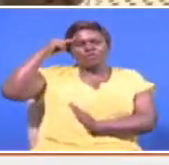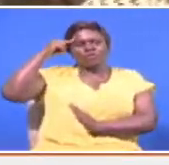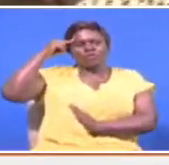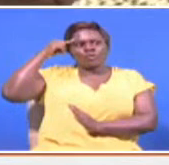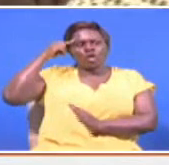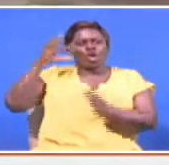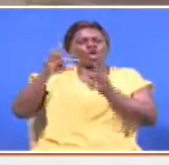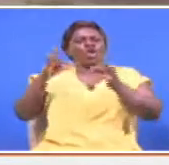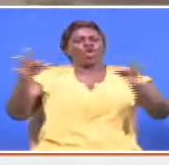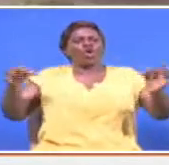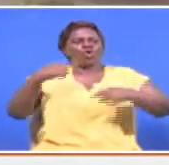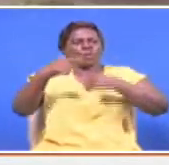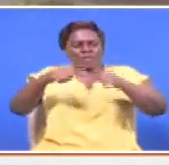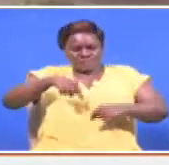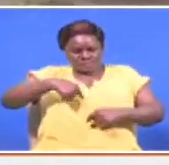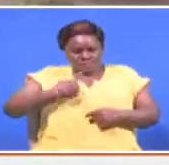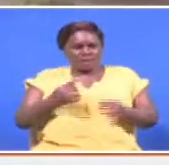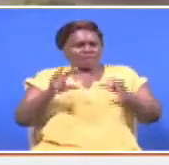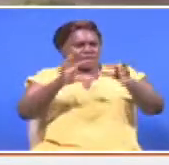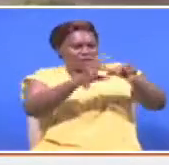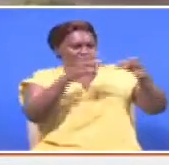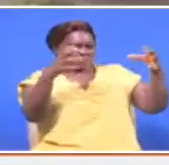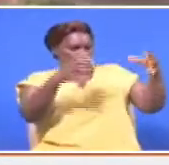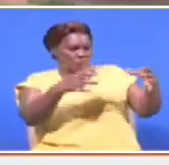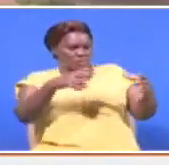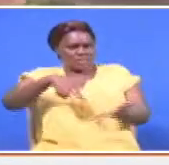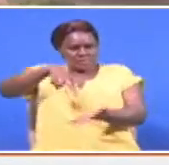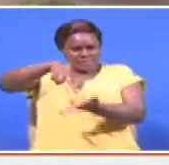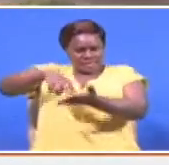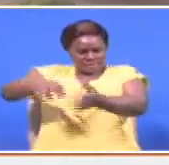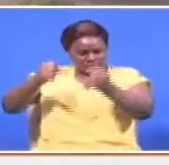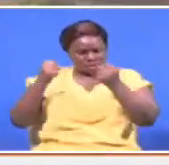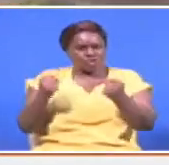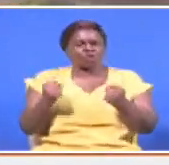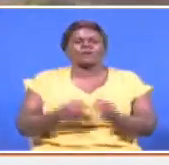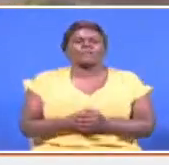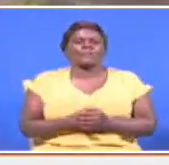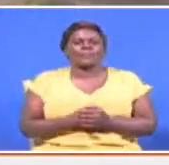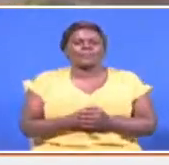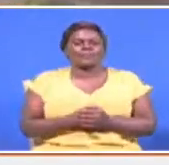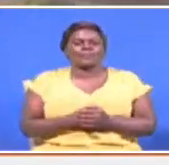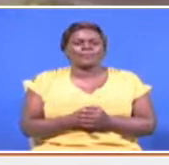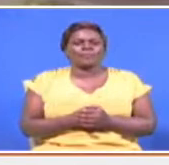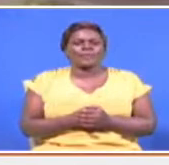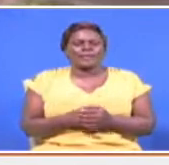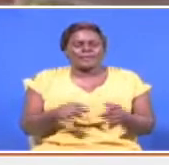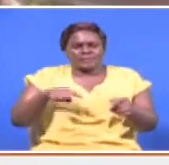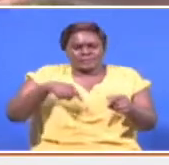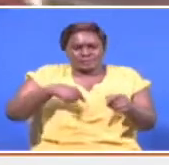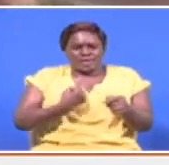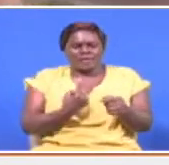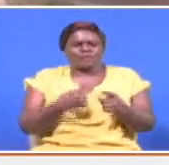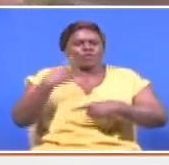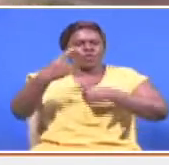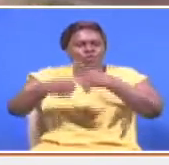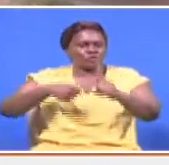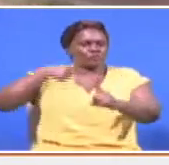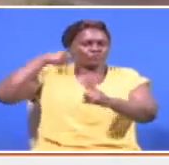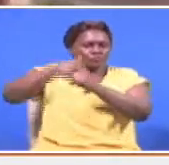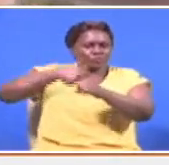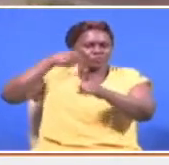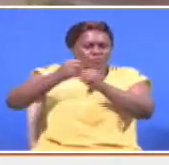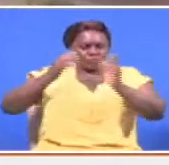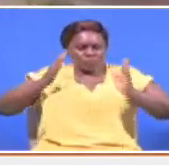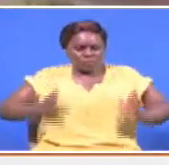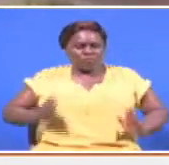long process. Sisi kama Azimio tutasimama imara na tutazidi kutetea haki